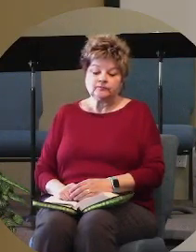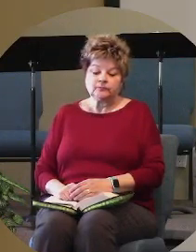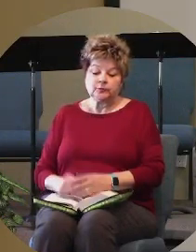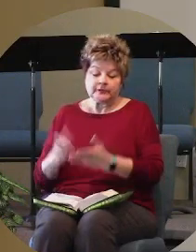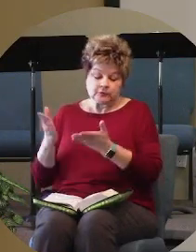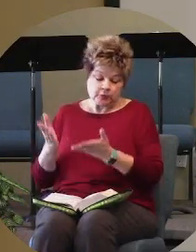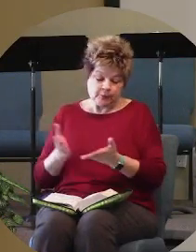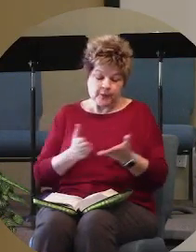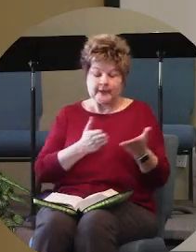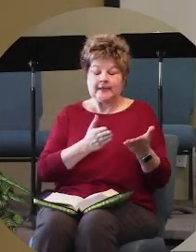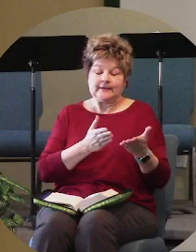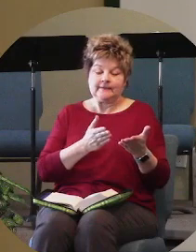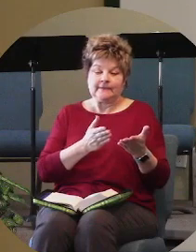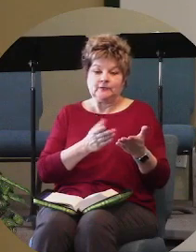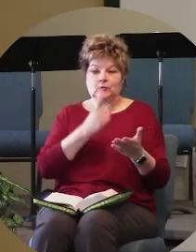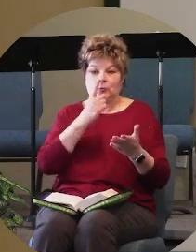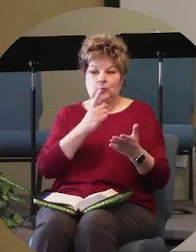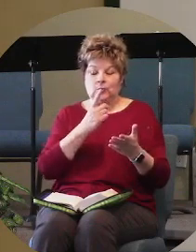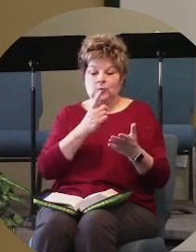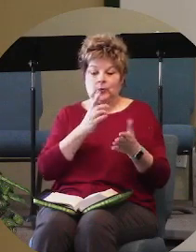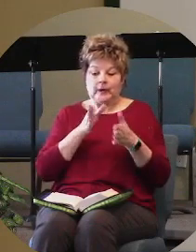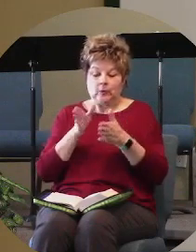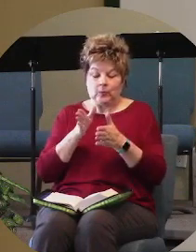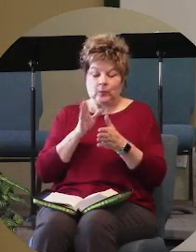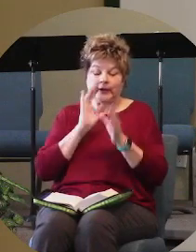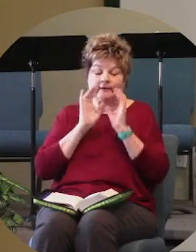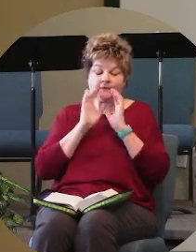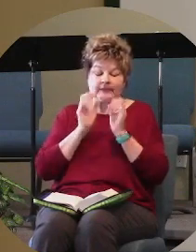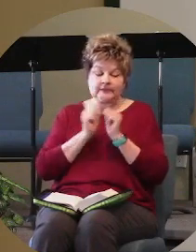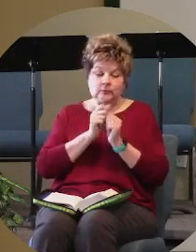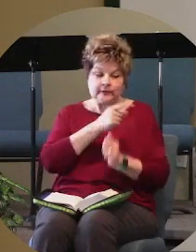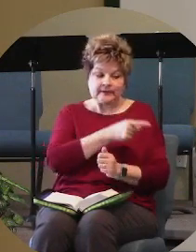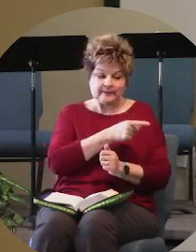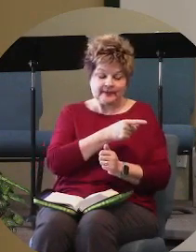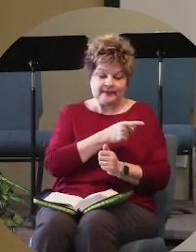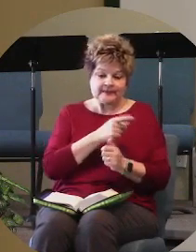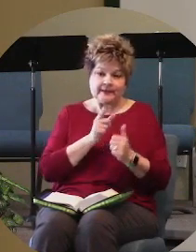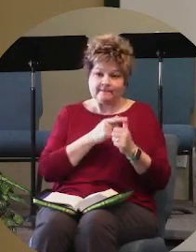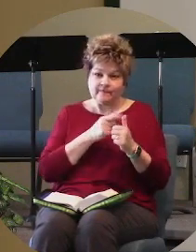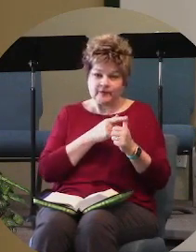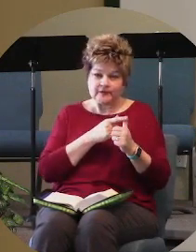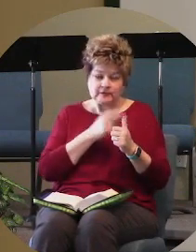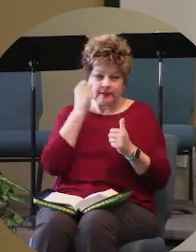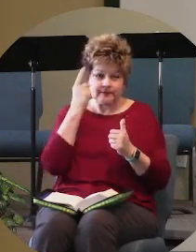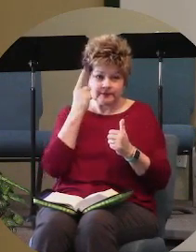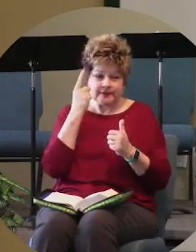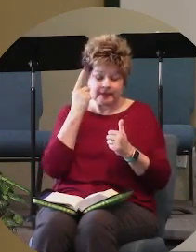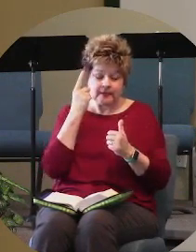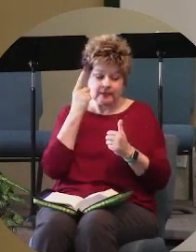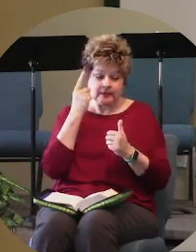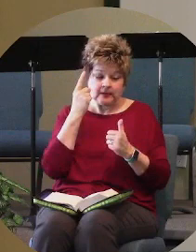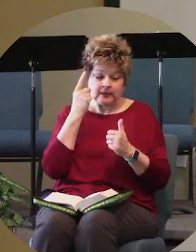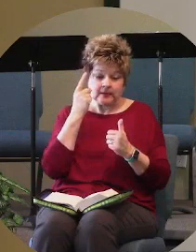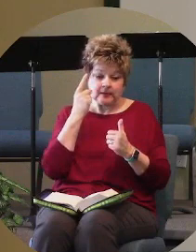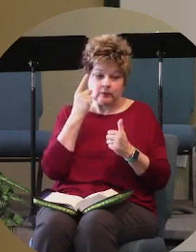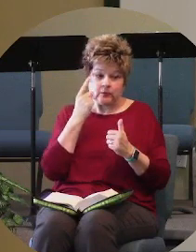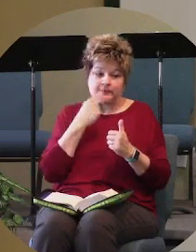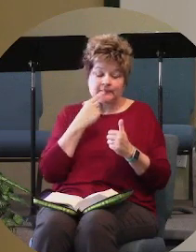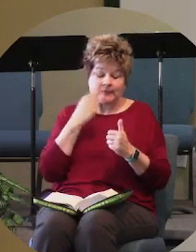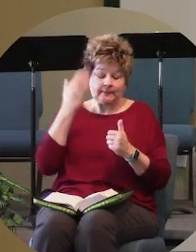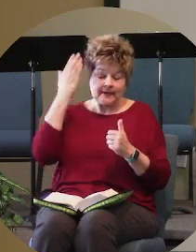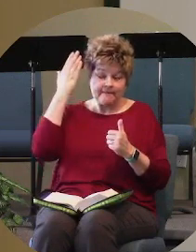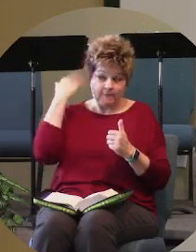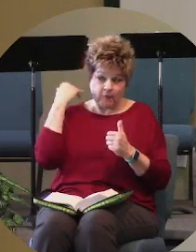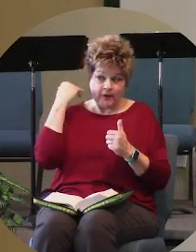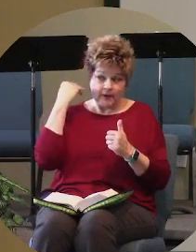this one-sided conversation he's having with Timothy. And he's saying, first of all, understand that what has been said and what